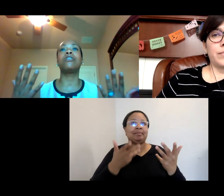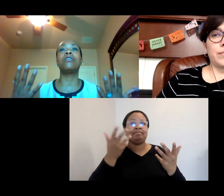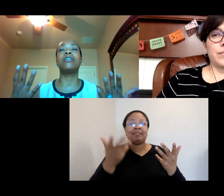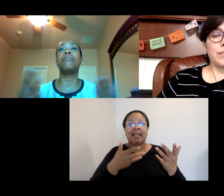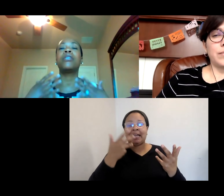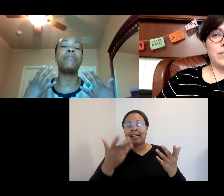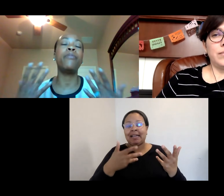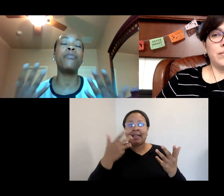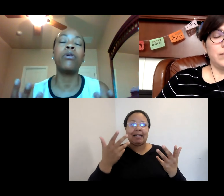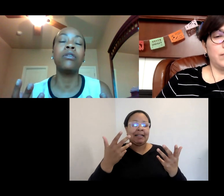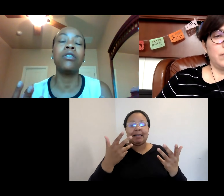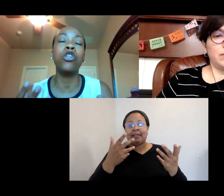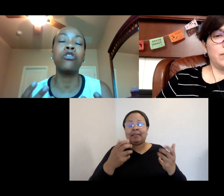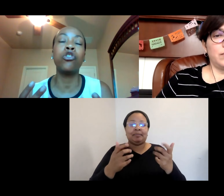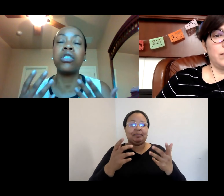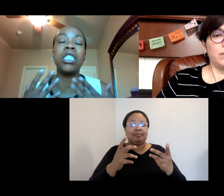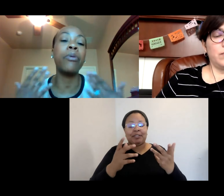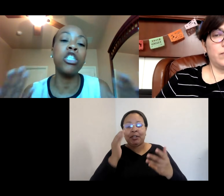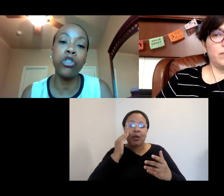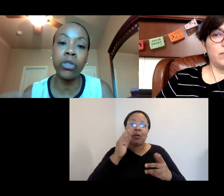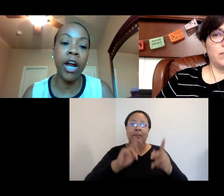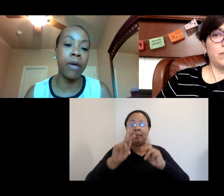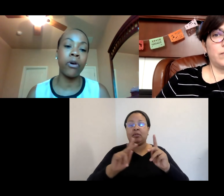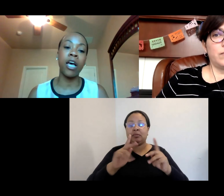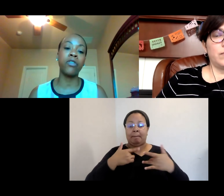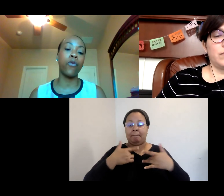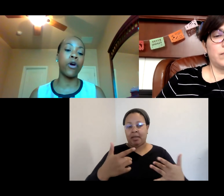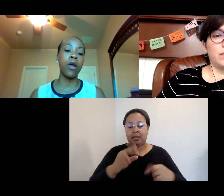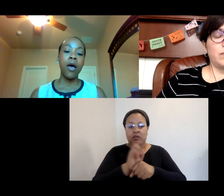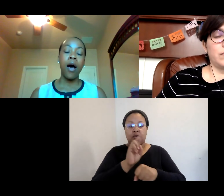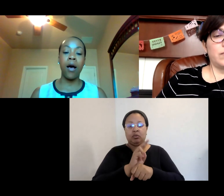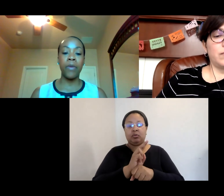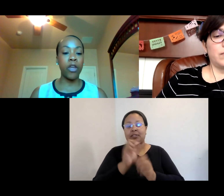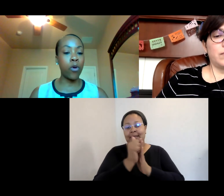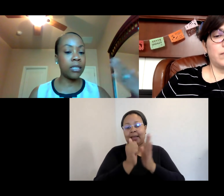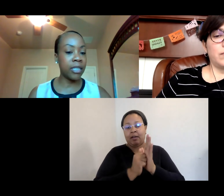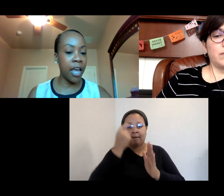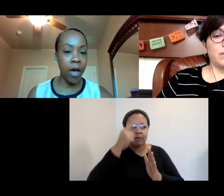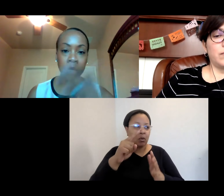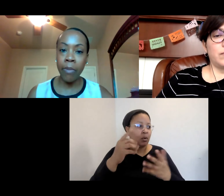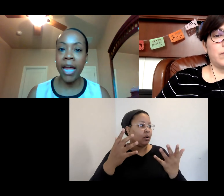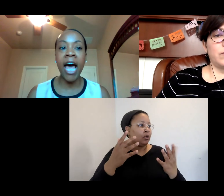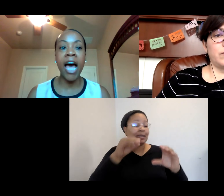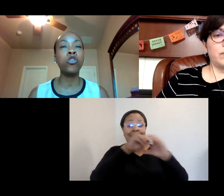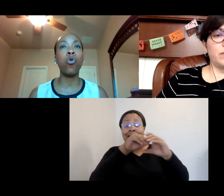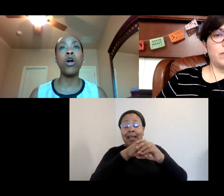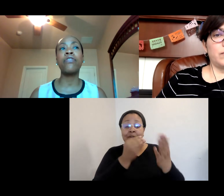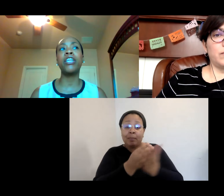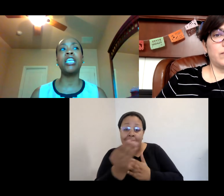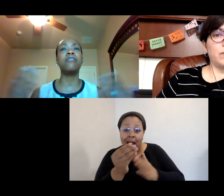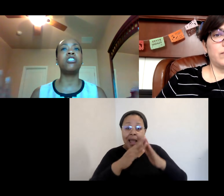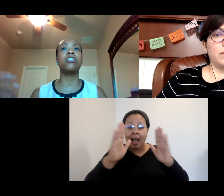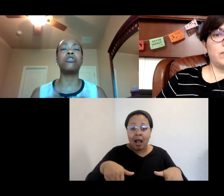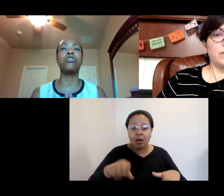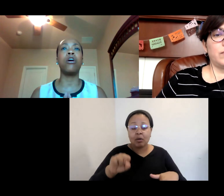that's the people, usually typically use their ABLE accounts for if they want to save up to buy a house, or